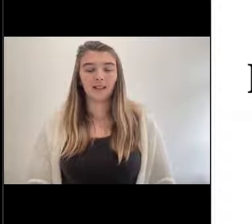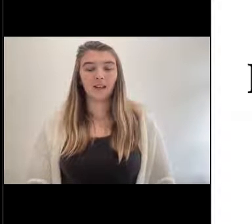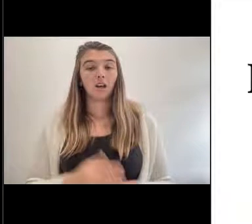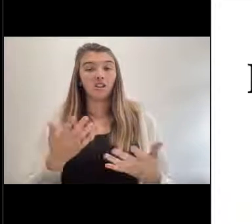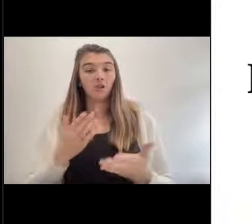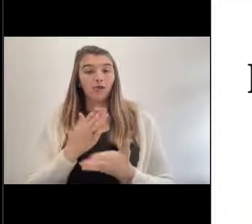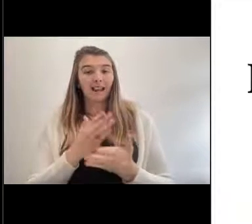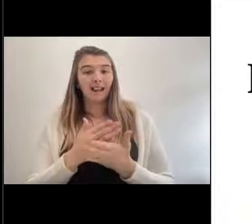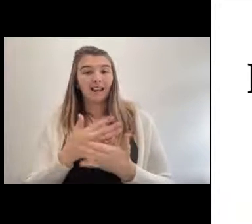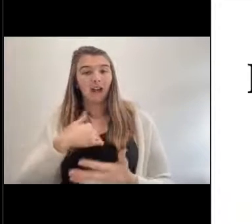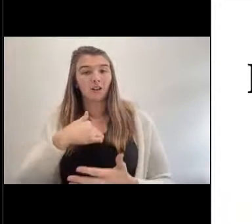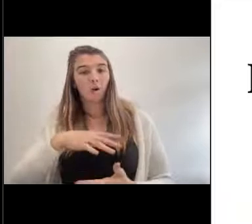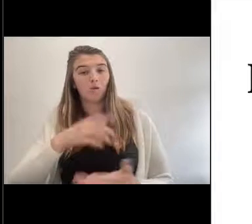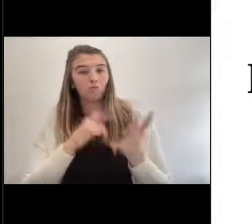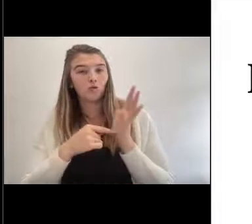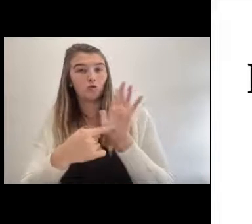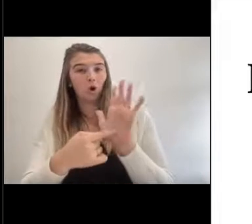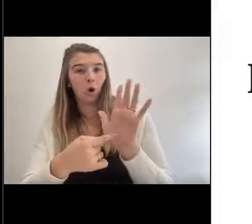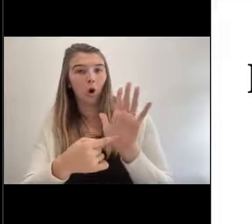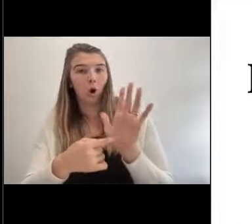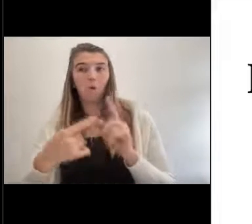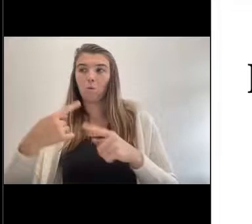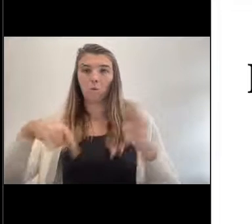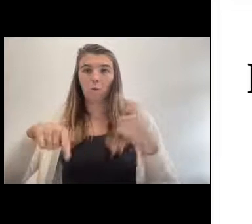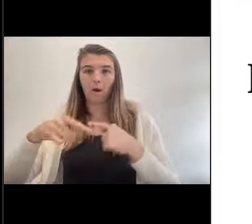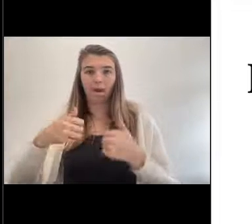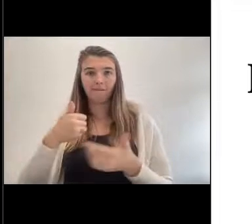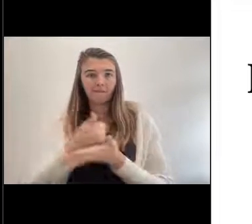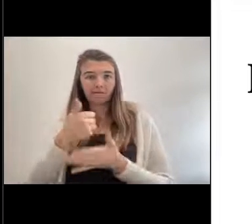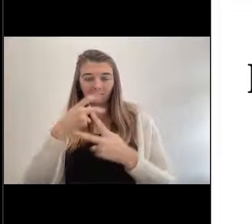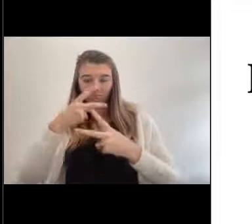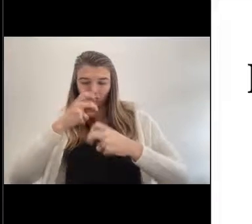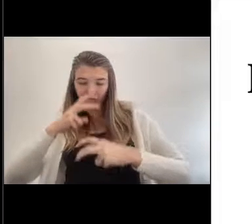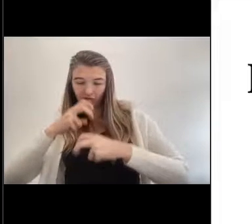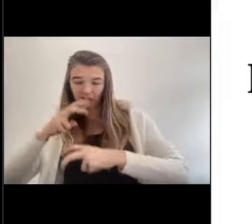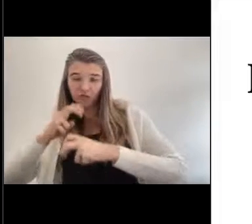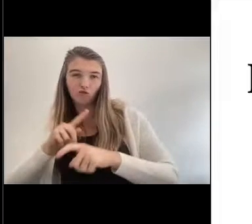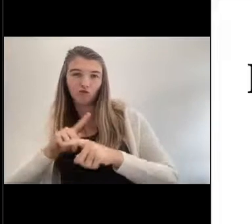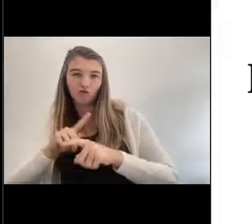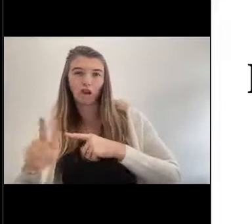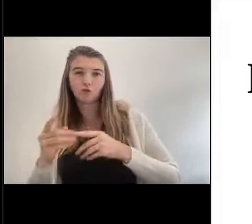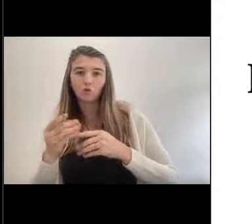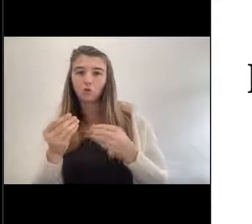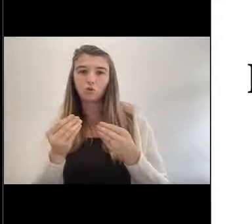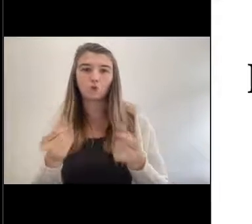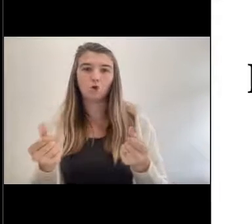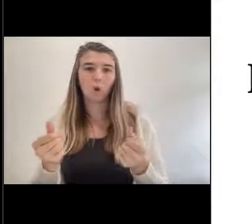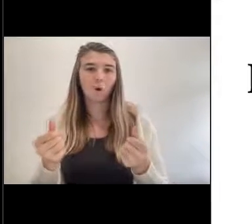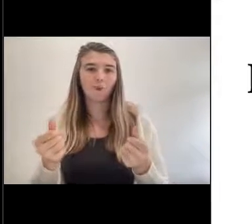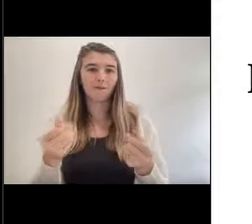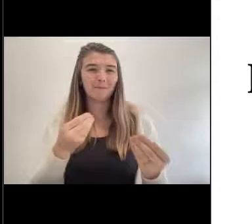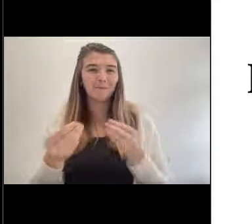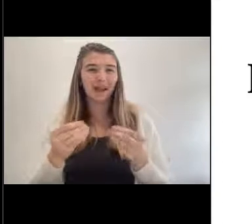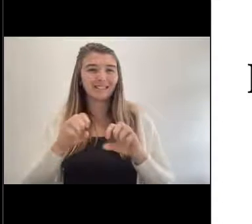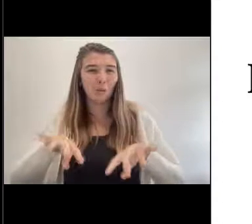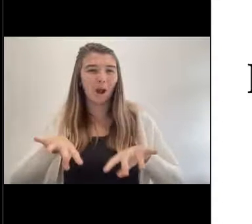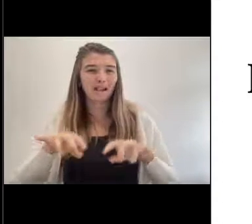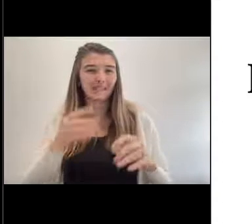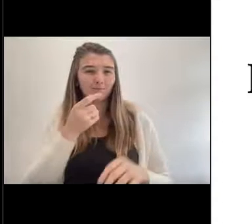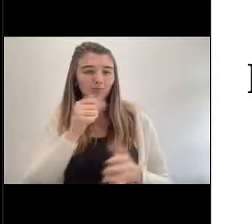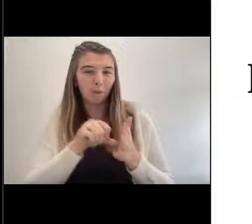tell you here is that we're doing some great research trying to solve a plastic waste issue